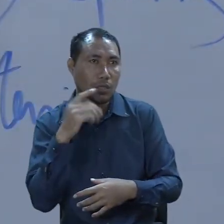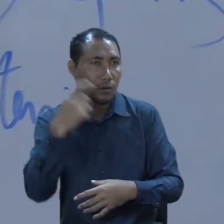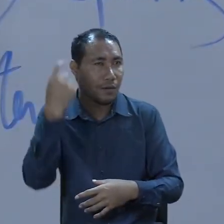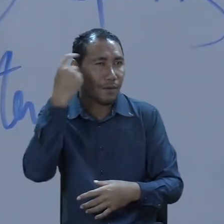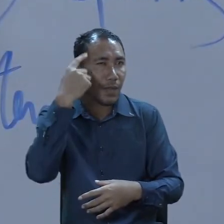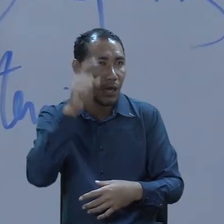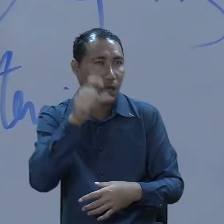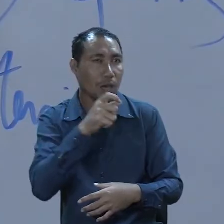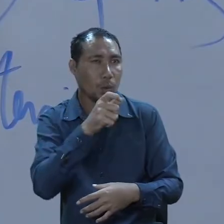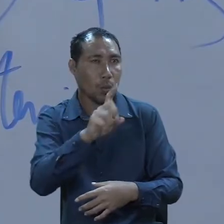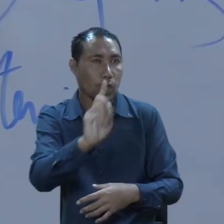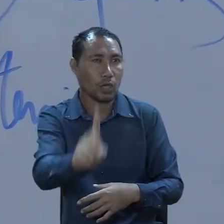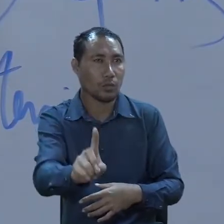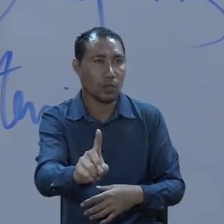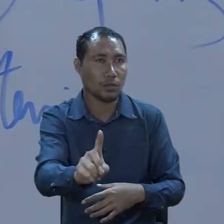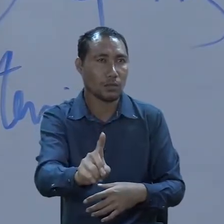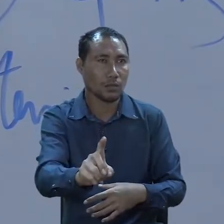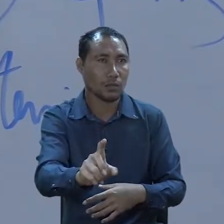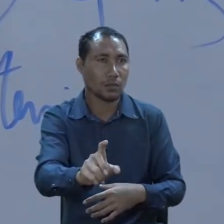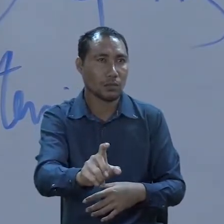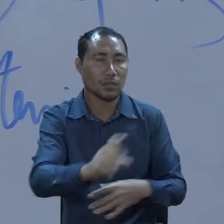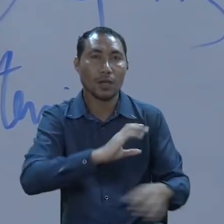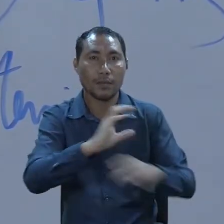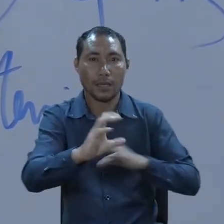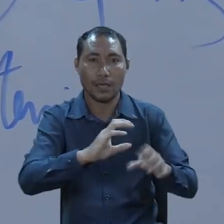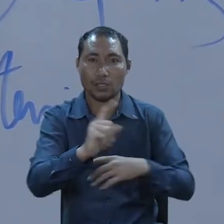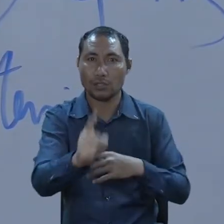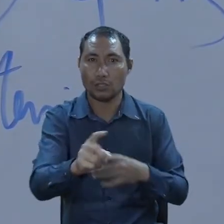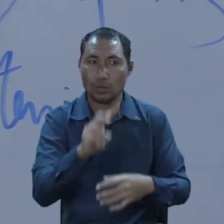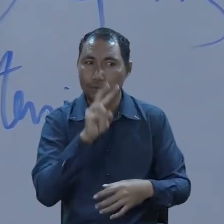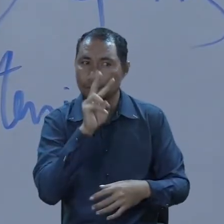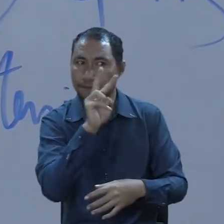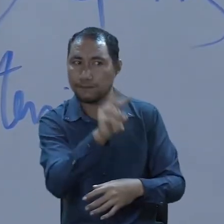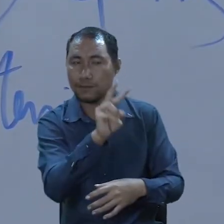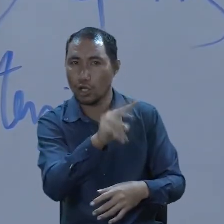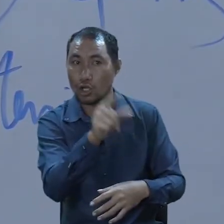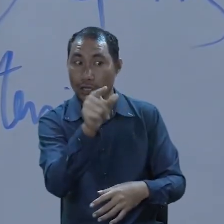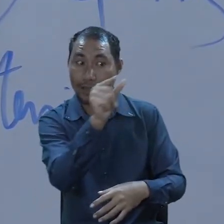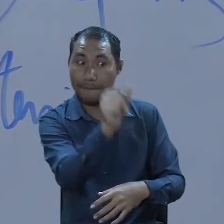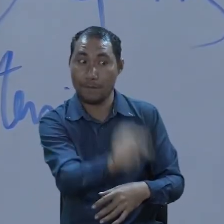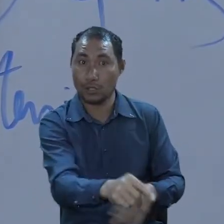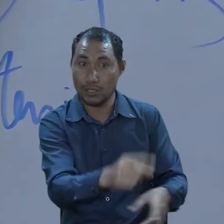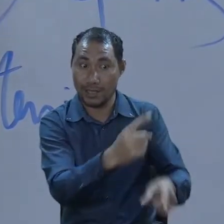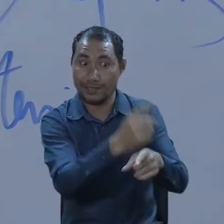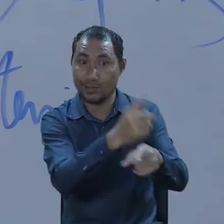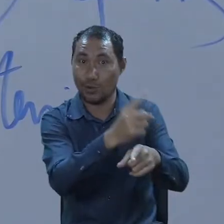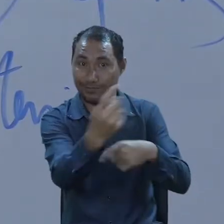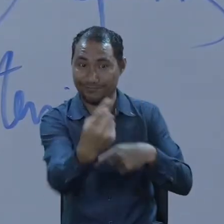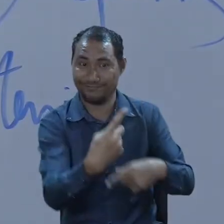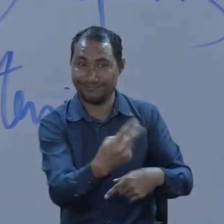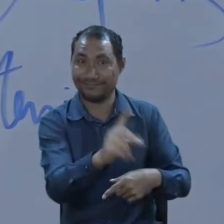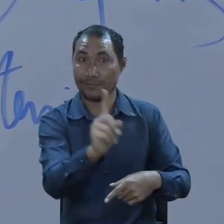looking. So when you are thinking about communication, you are looking at the person that is speaking to you.